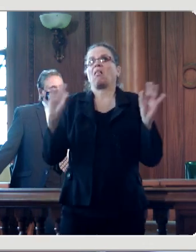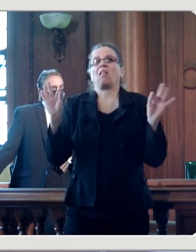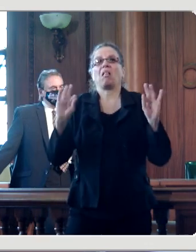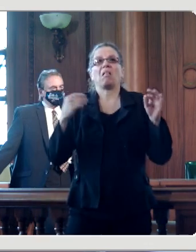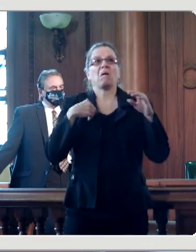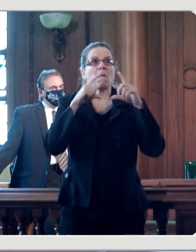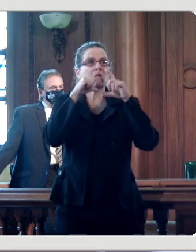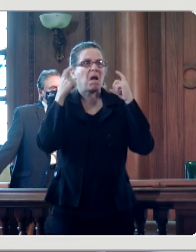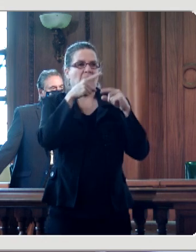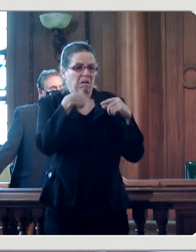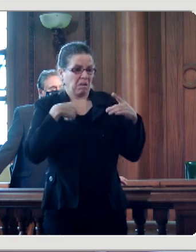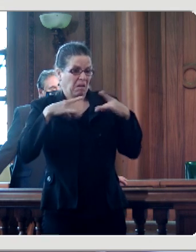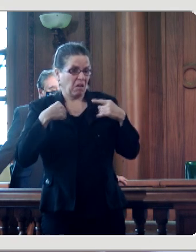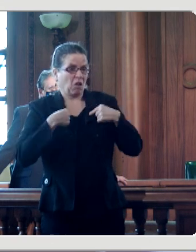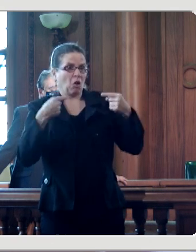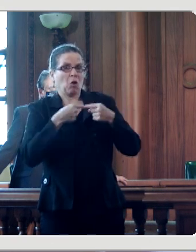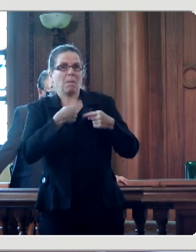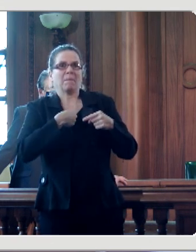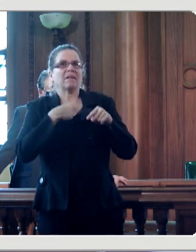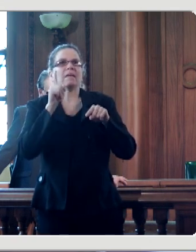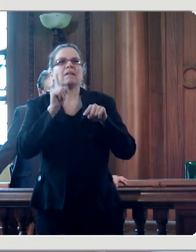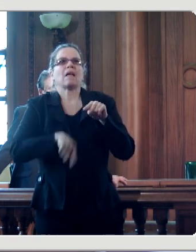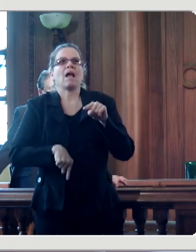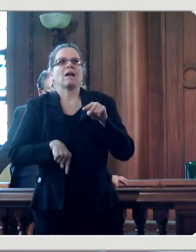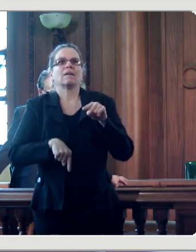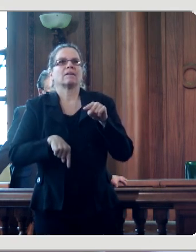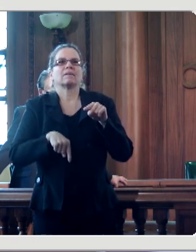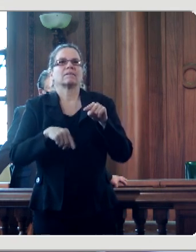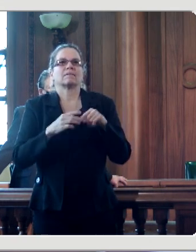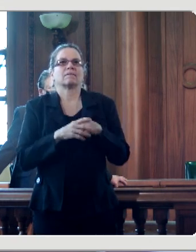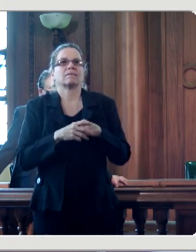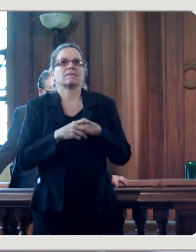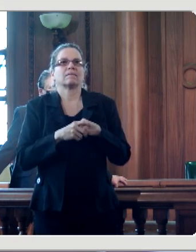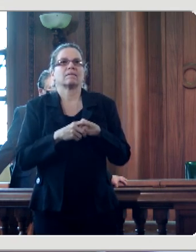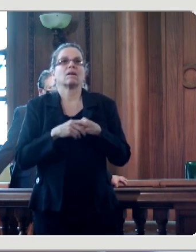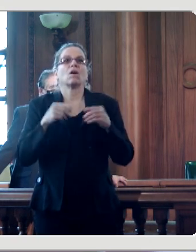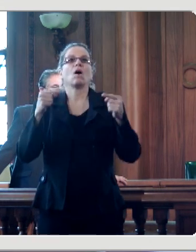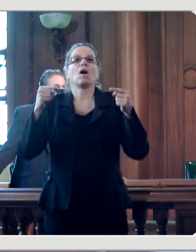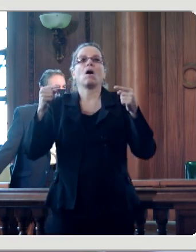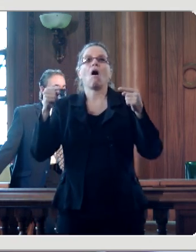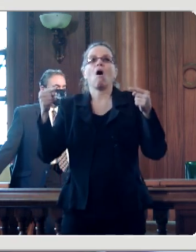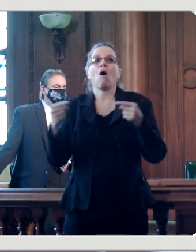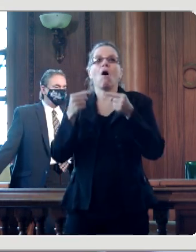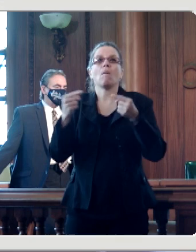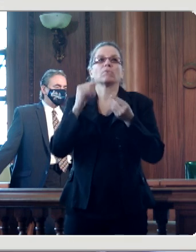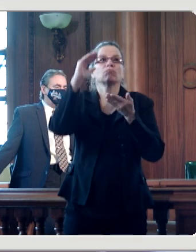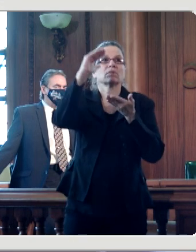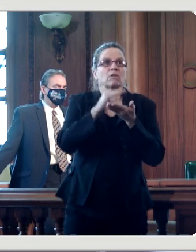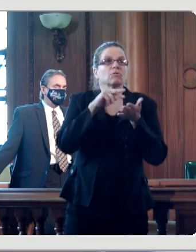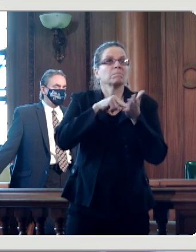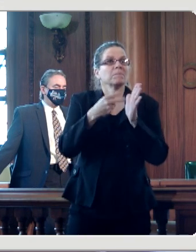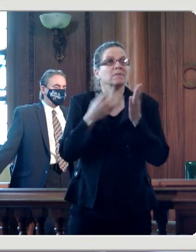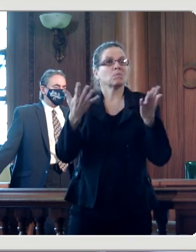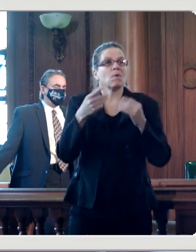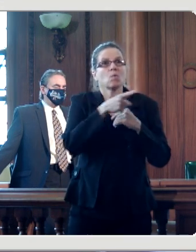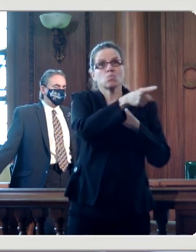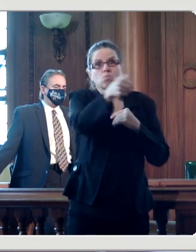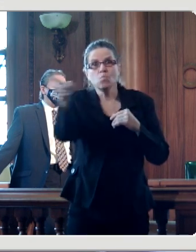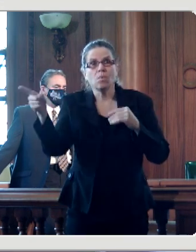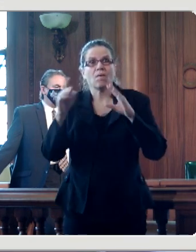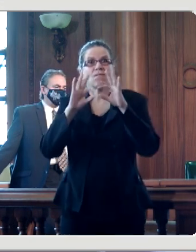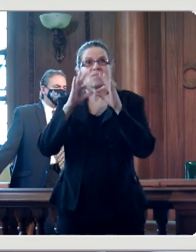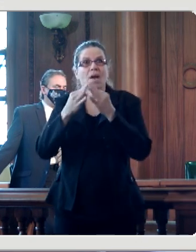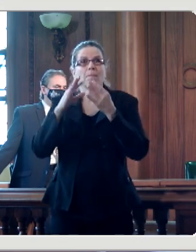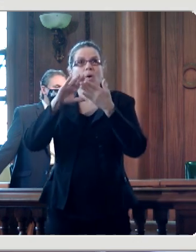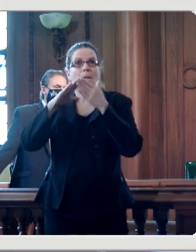your families and to those around you. You reduce that harm by wearing a mask, washing your hands, watching